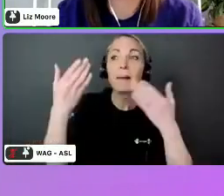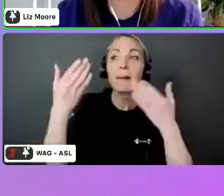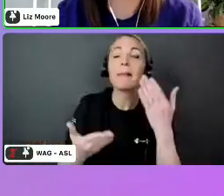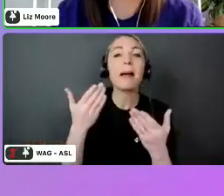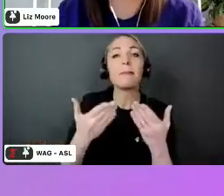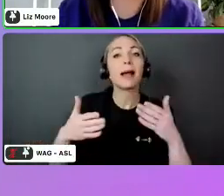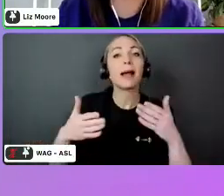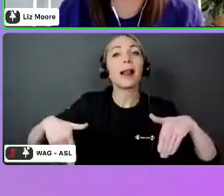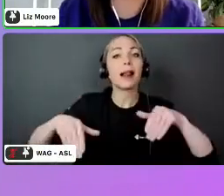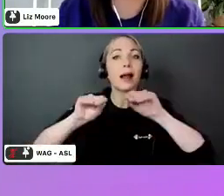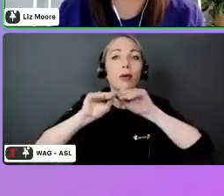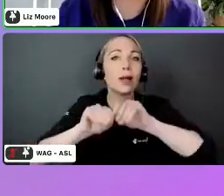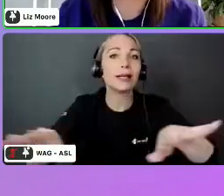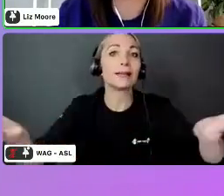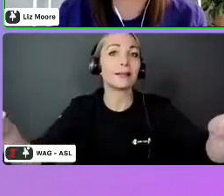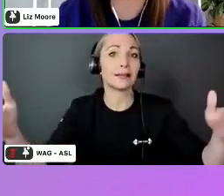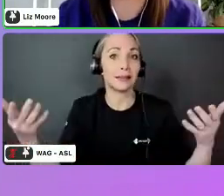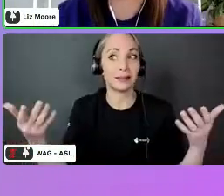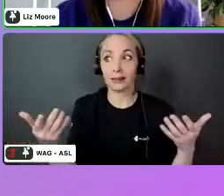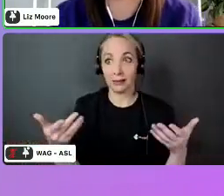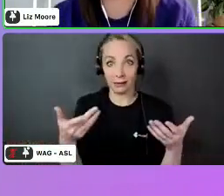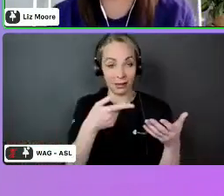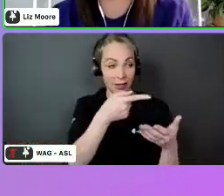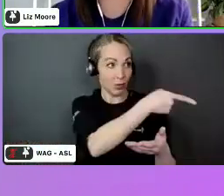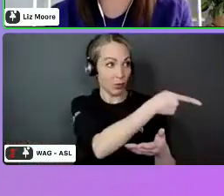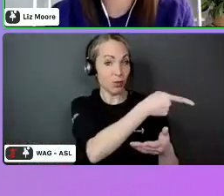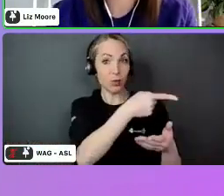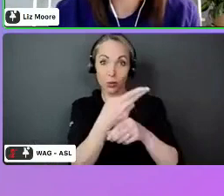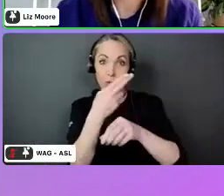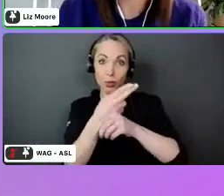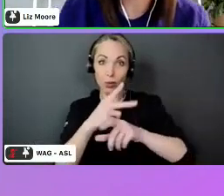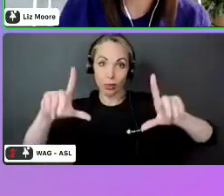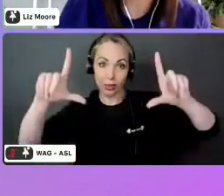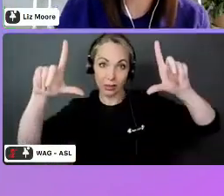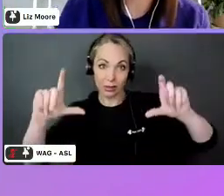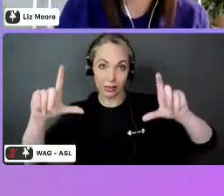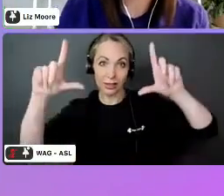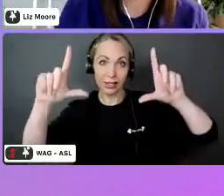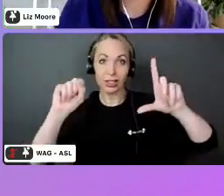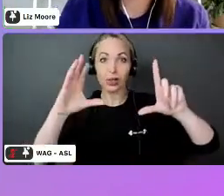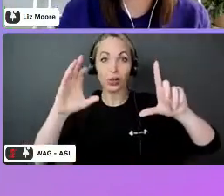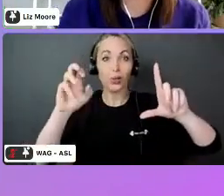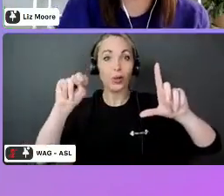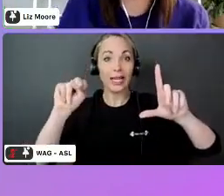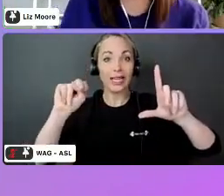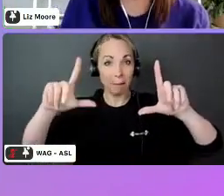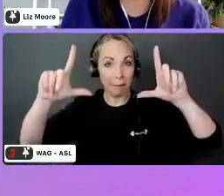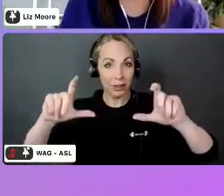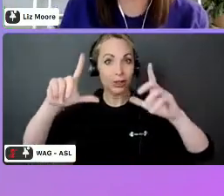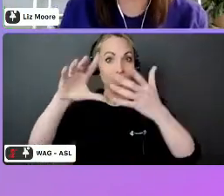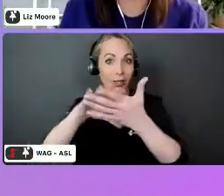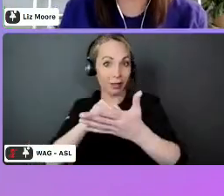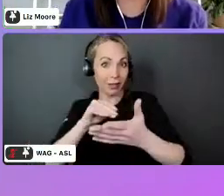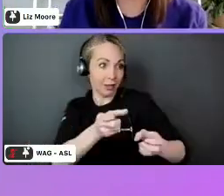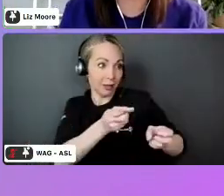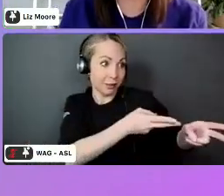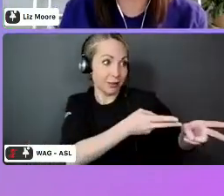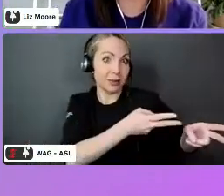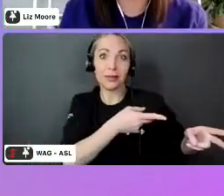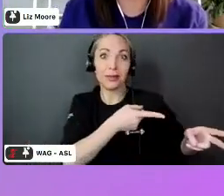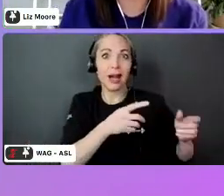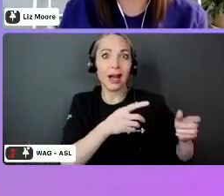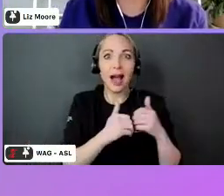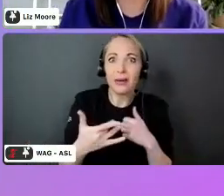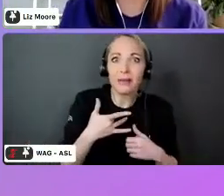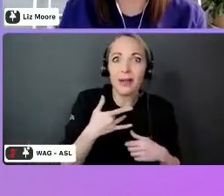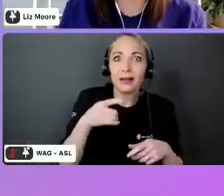of having screenshots of different systems? Right. So as I said, if you're not comfortable with having